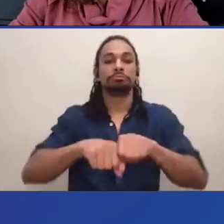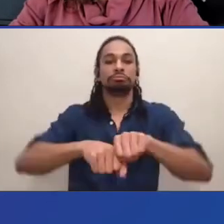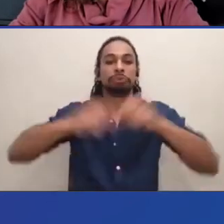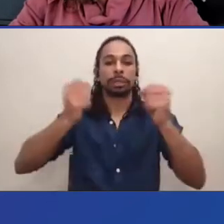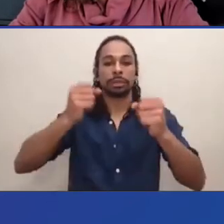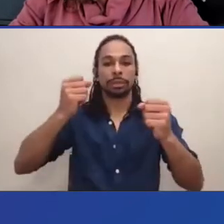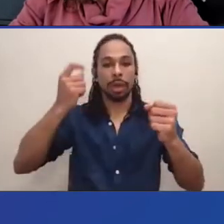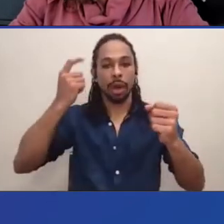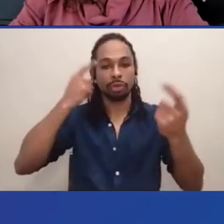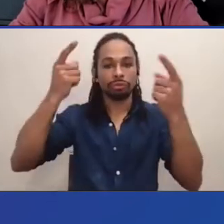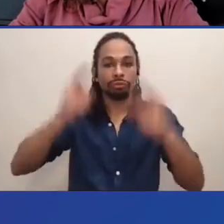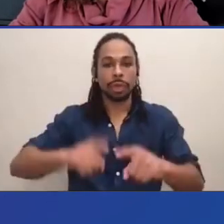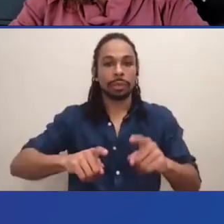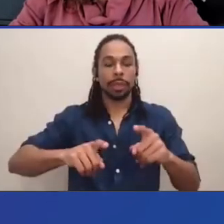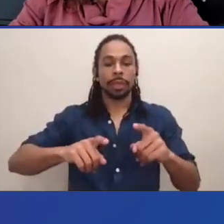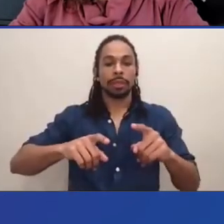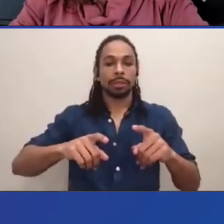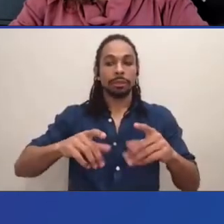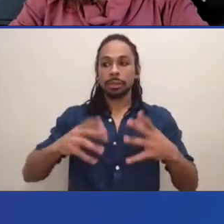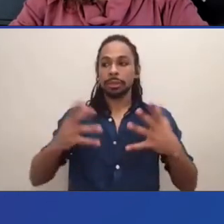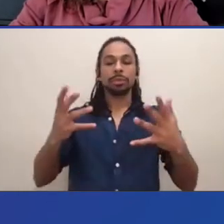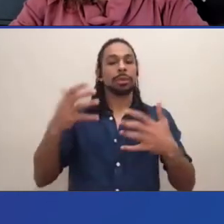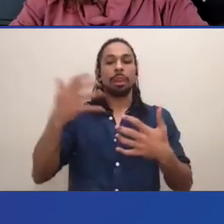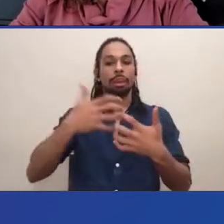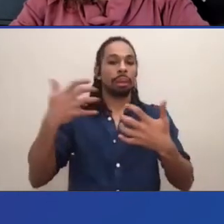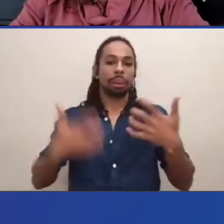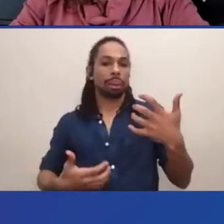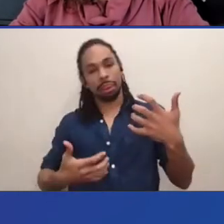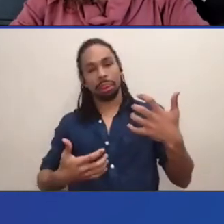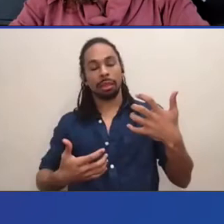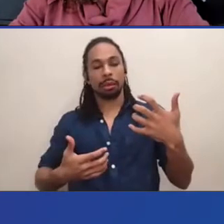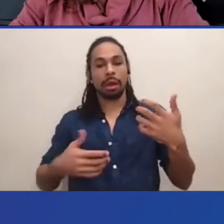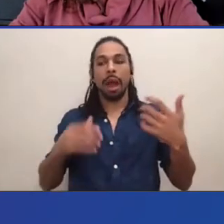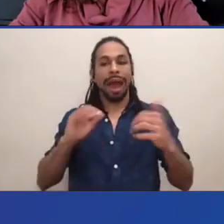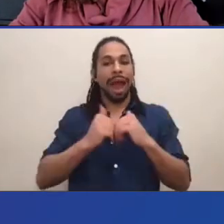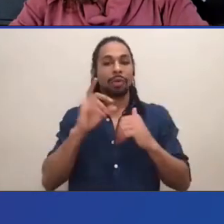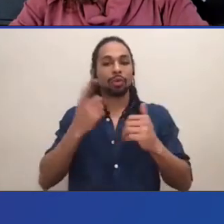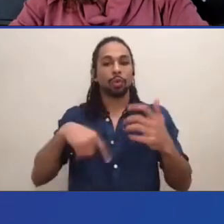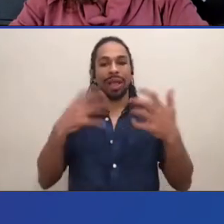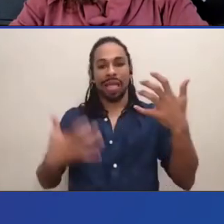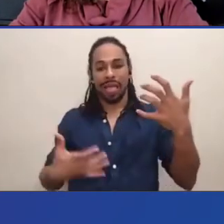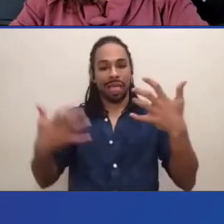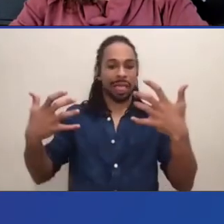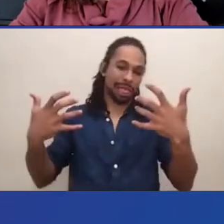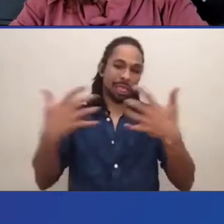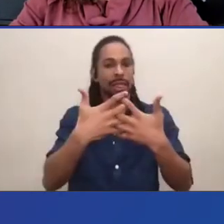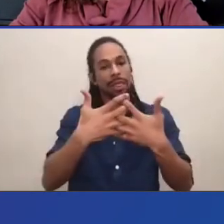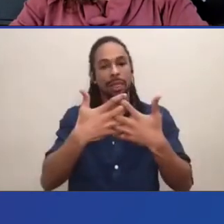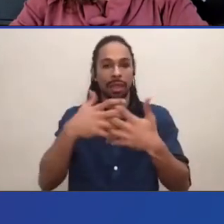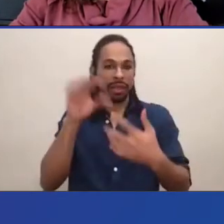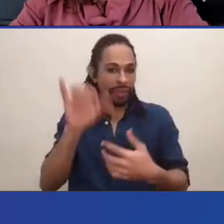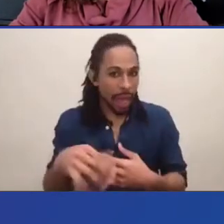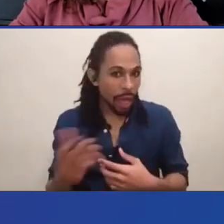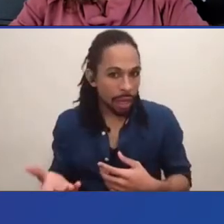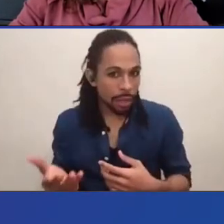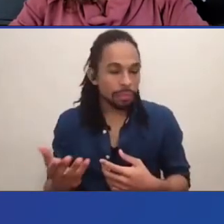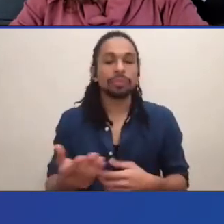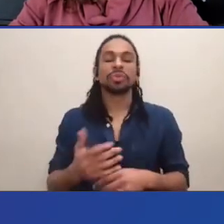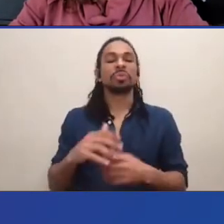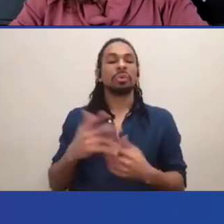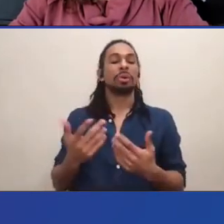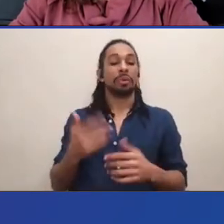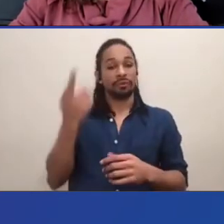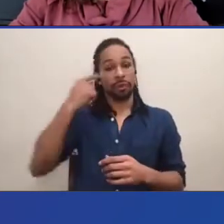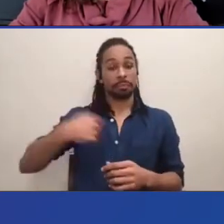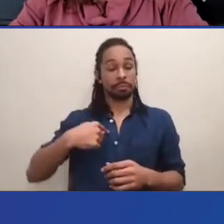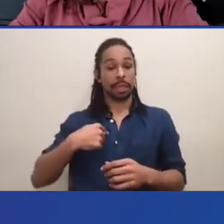do we return back to that information, right? I think is one step. For me, is my intuition. I am